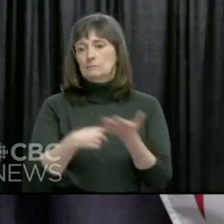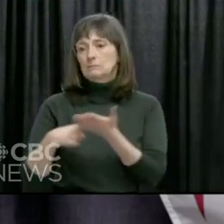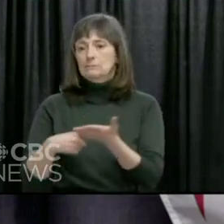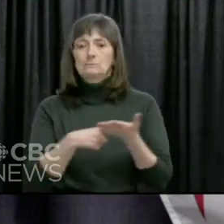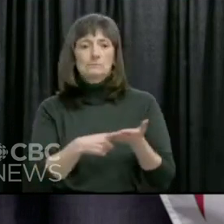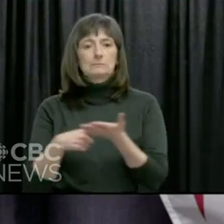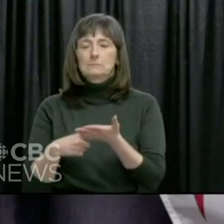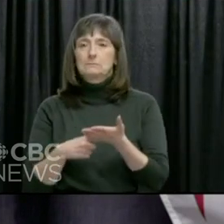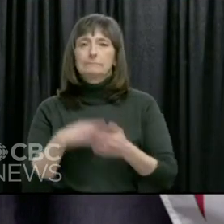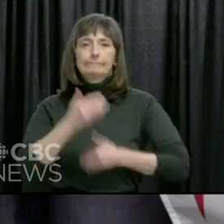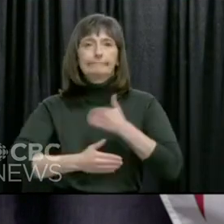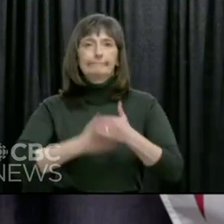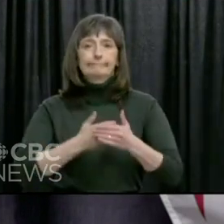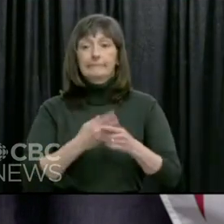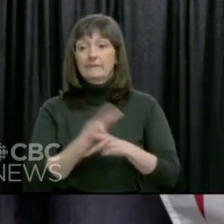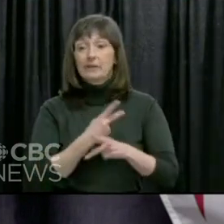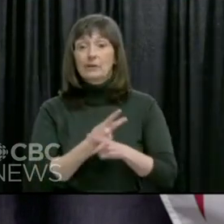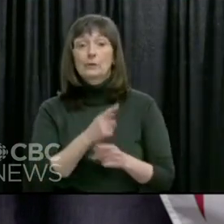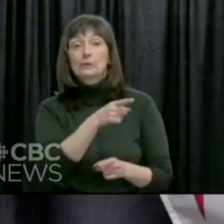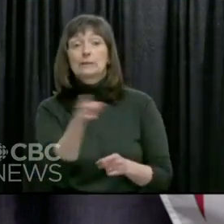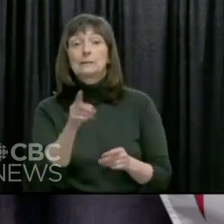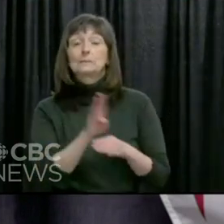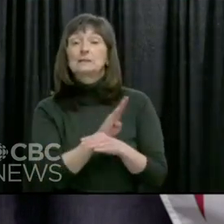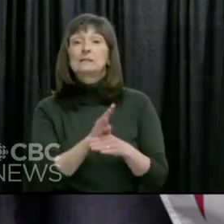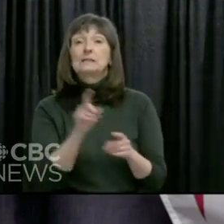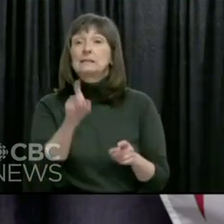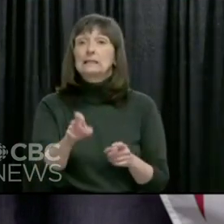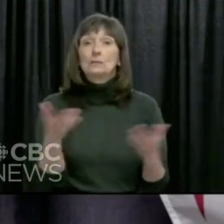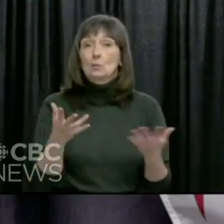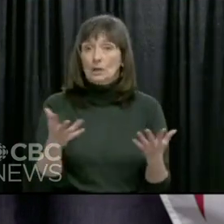those processes for those groups of